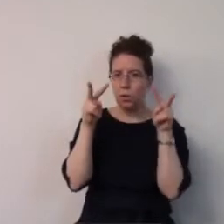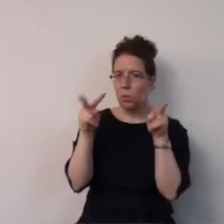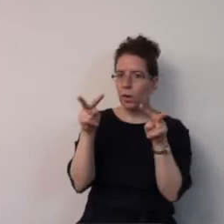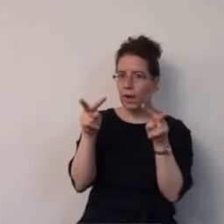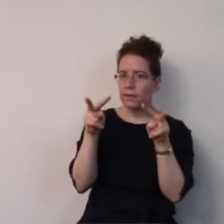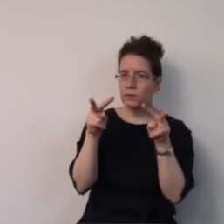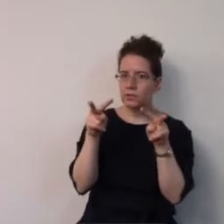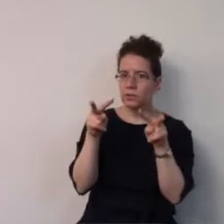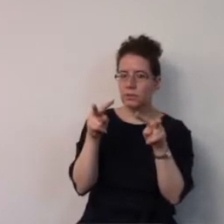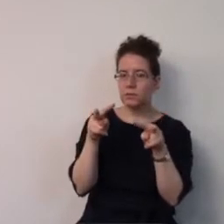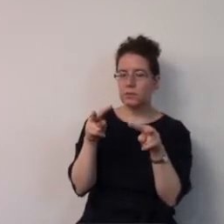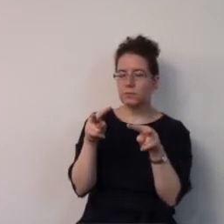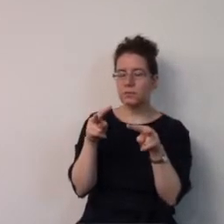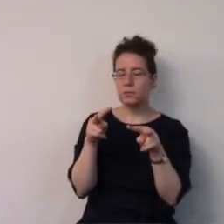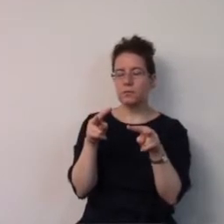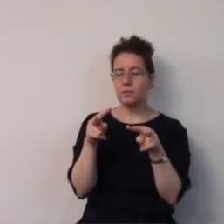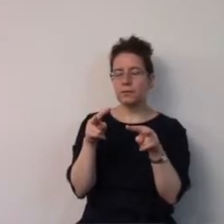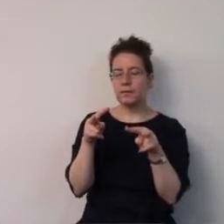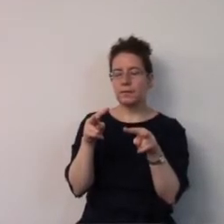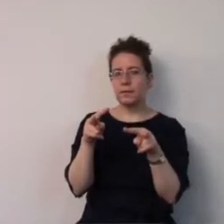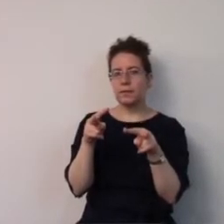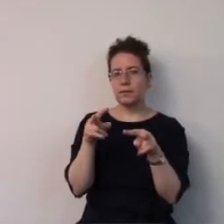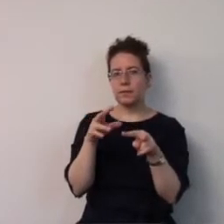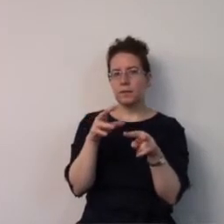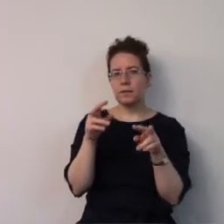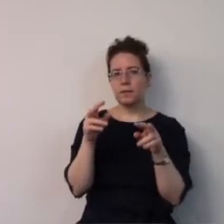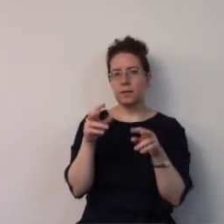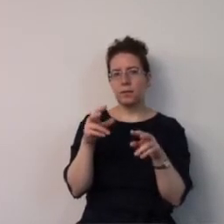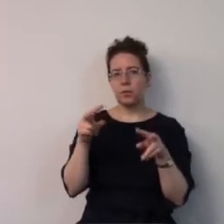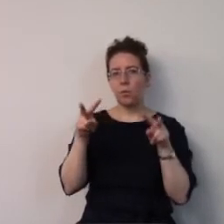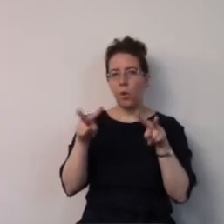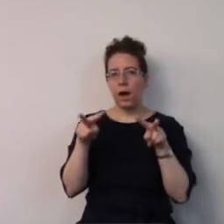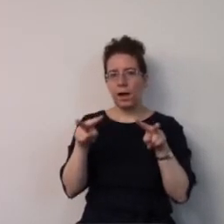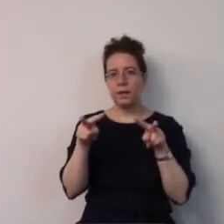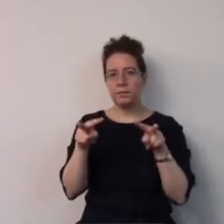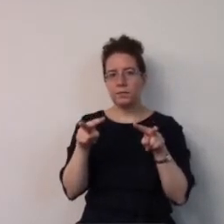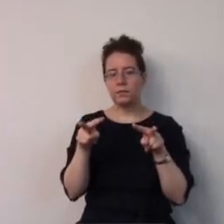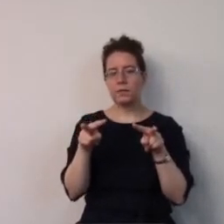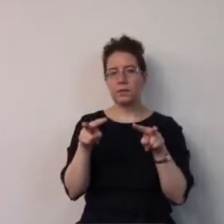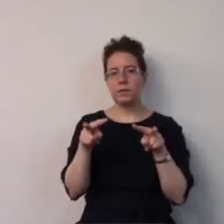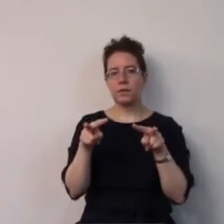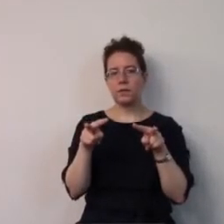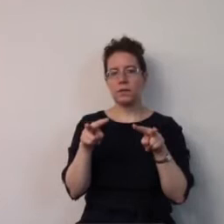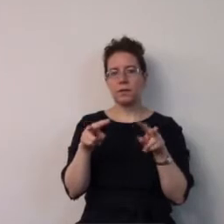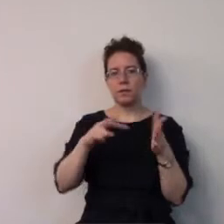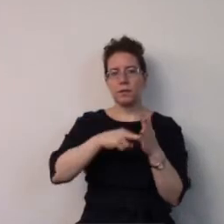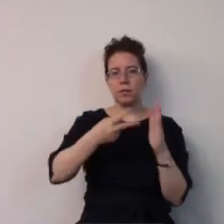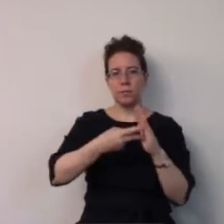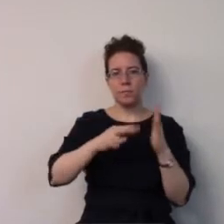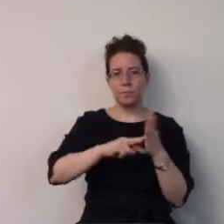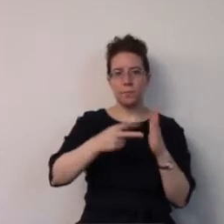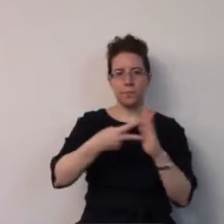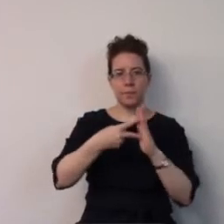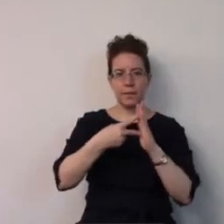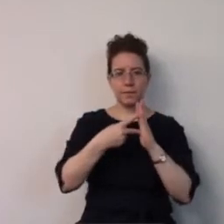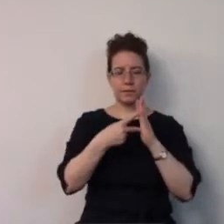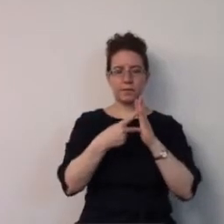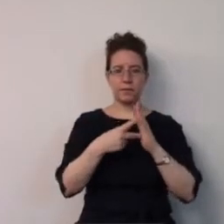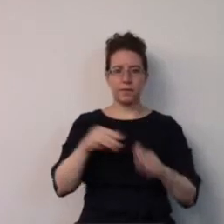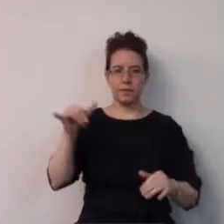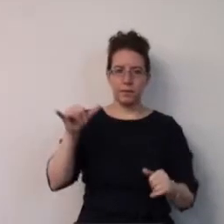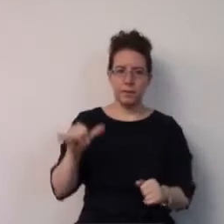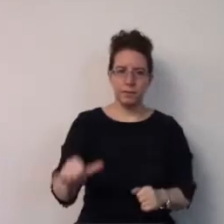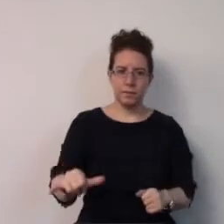of or the fact of keeping awake. Keeping awake. And